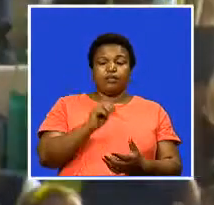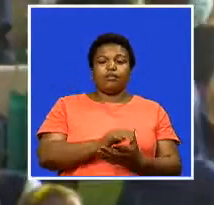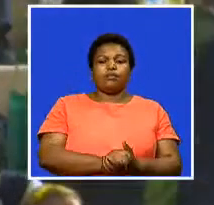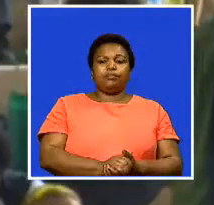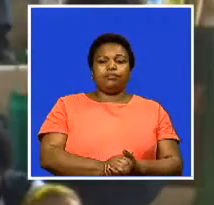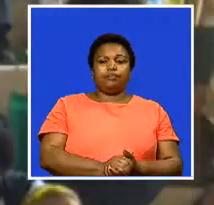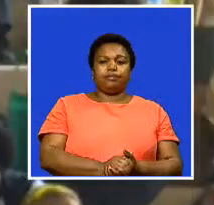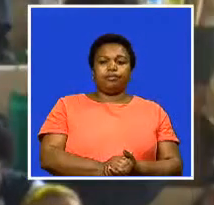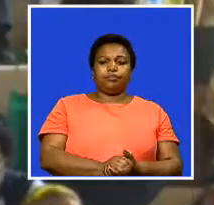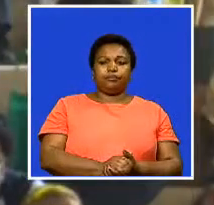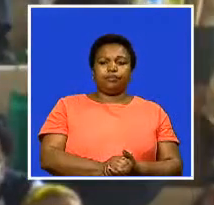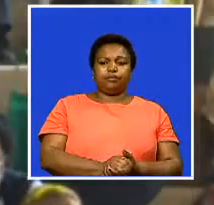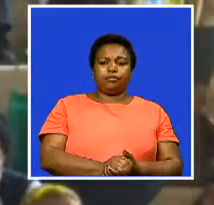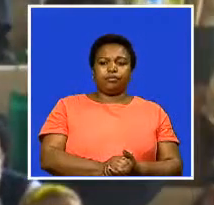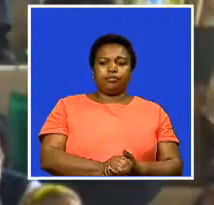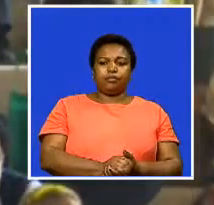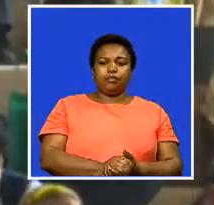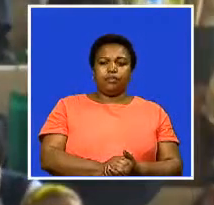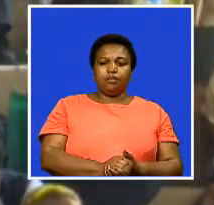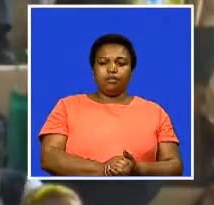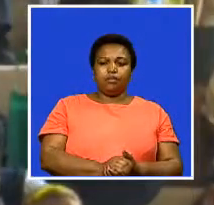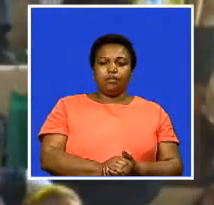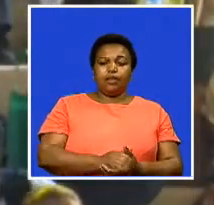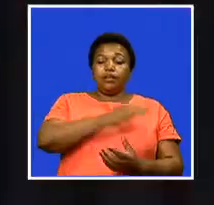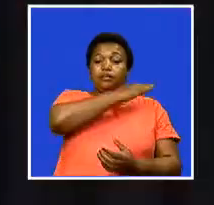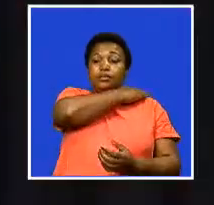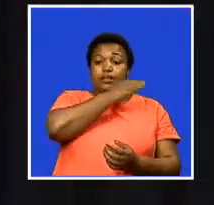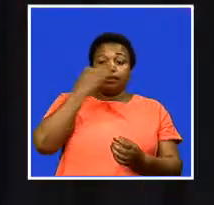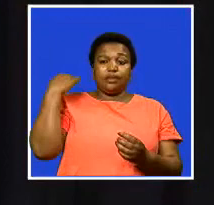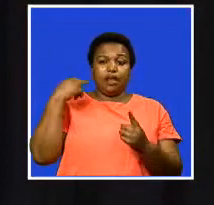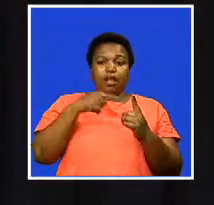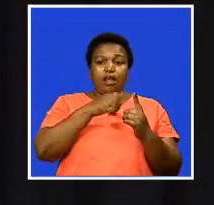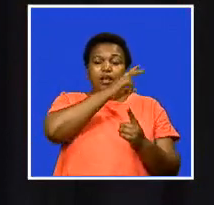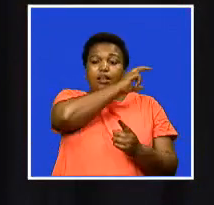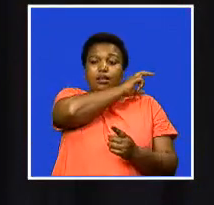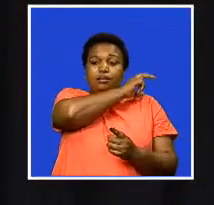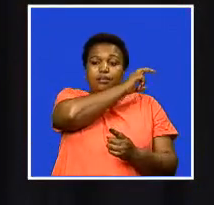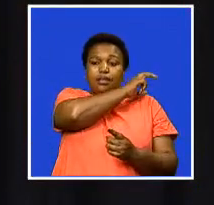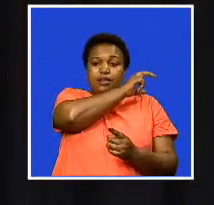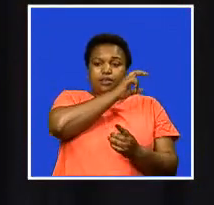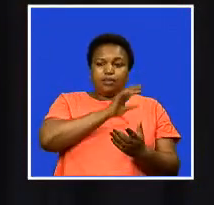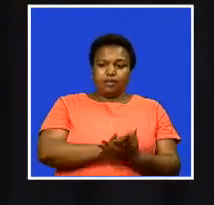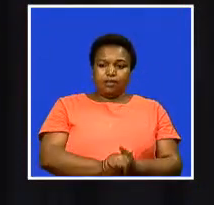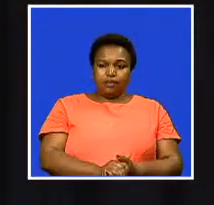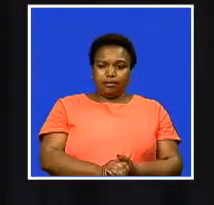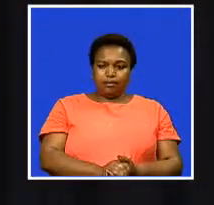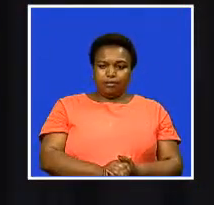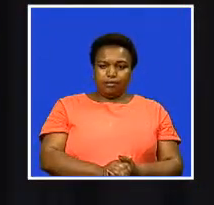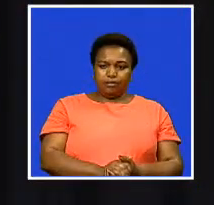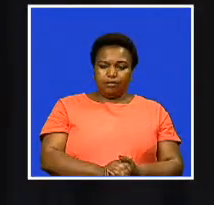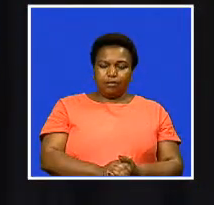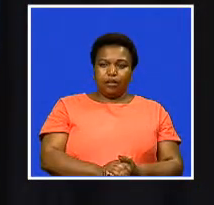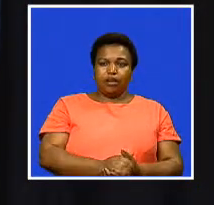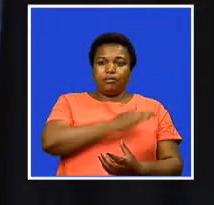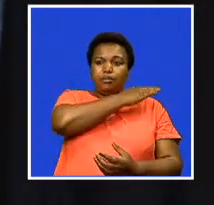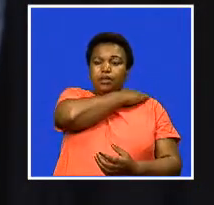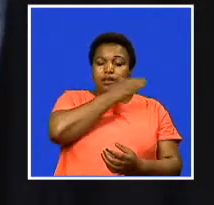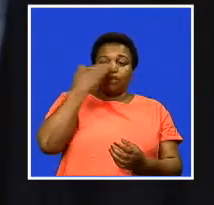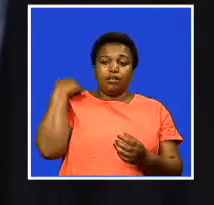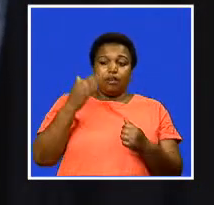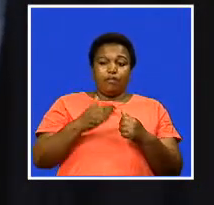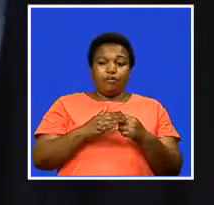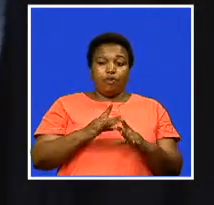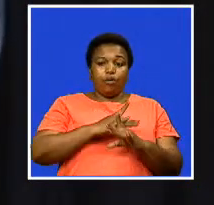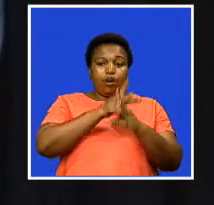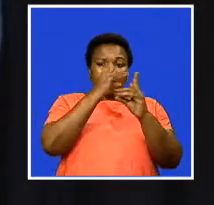lemaSwati. Induna tembuso lekhona lapha, Minister for Health